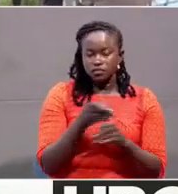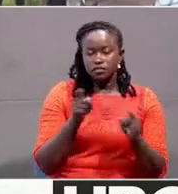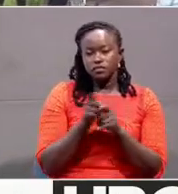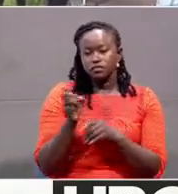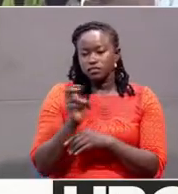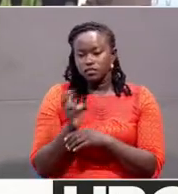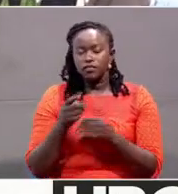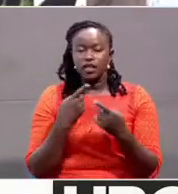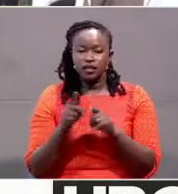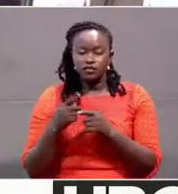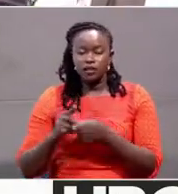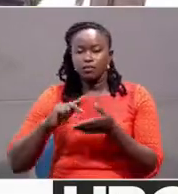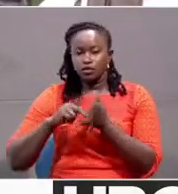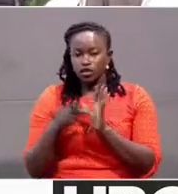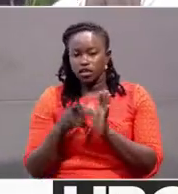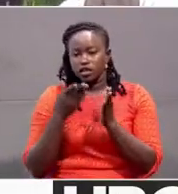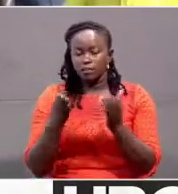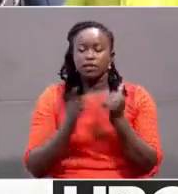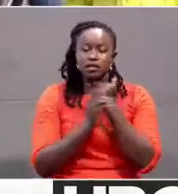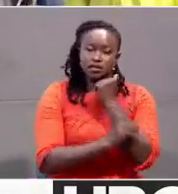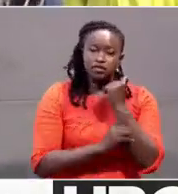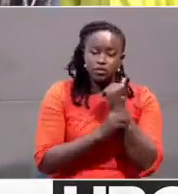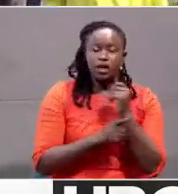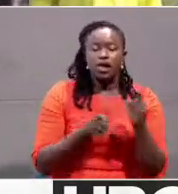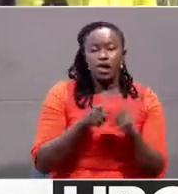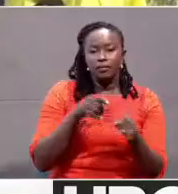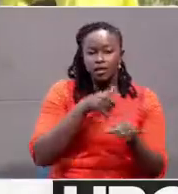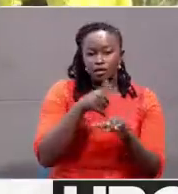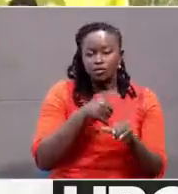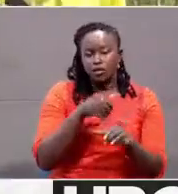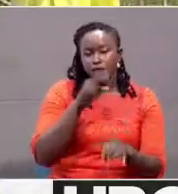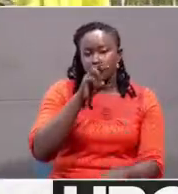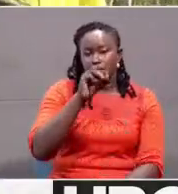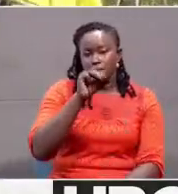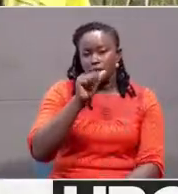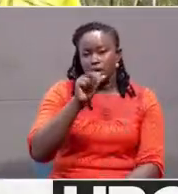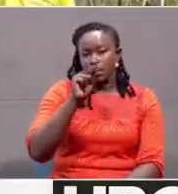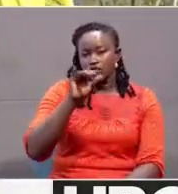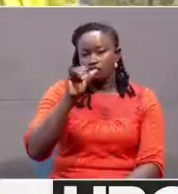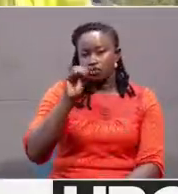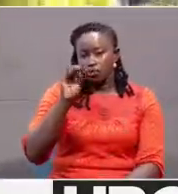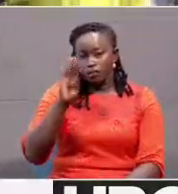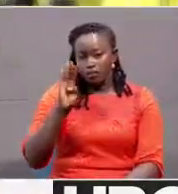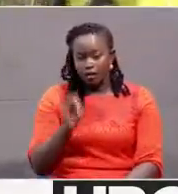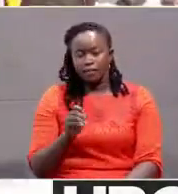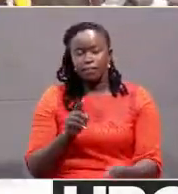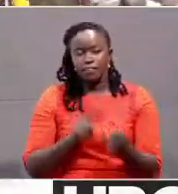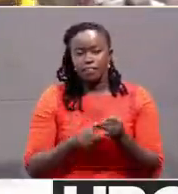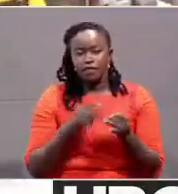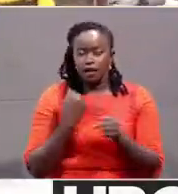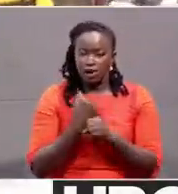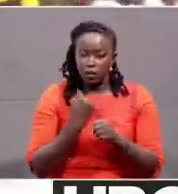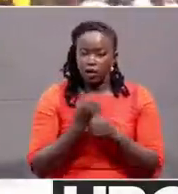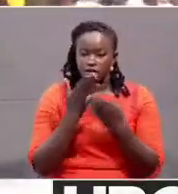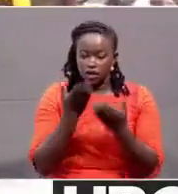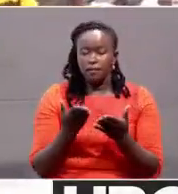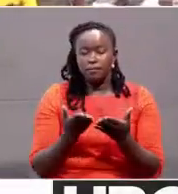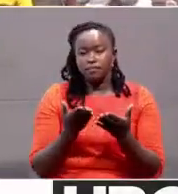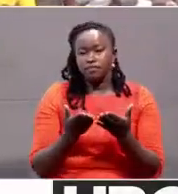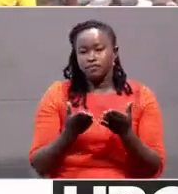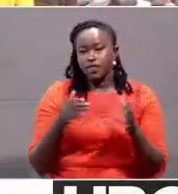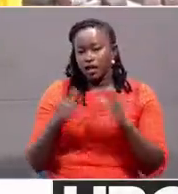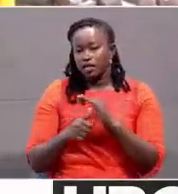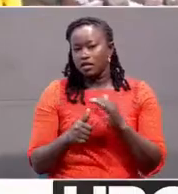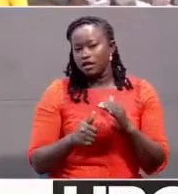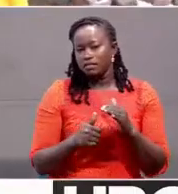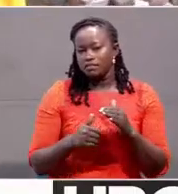inspected various projects in the district, which include Manyobe small-scale irrigation scheme and the works on the incomplete Komoro Toto